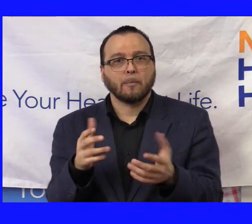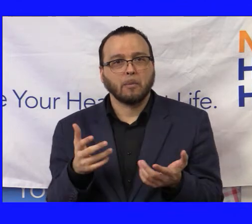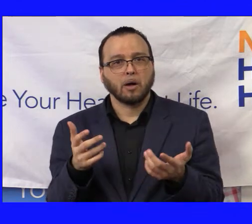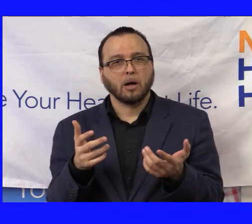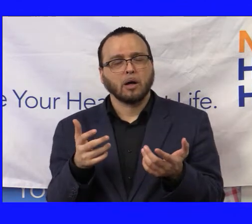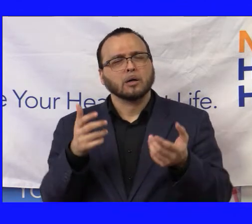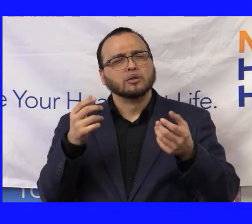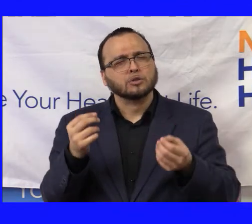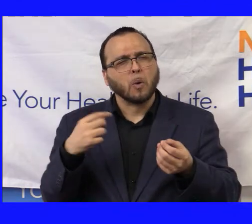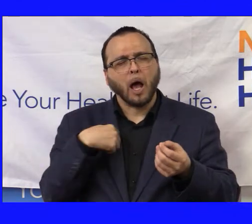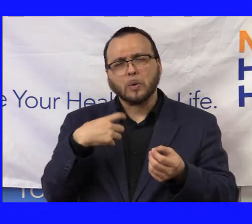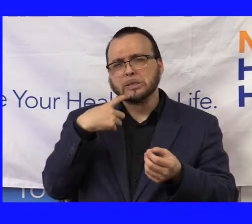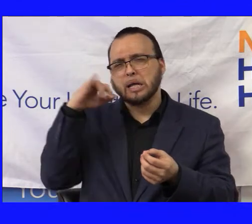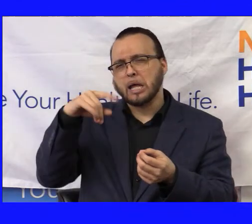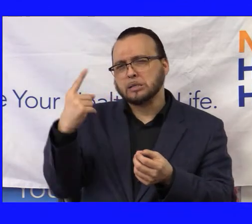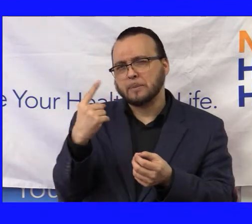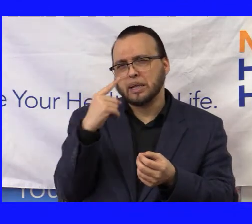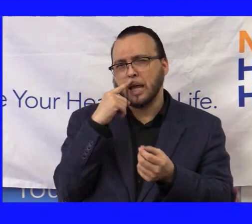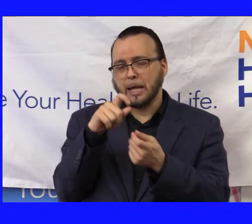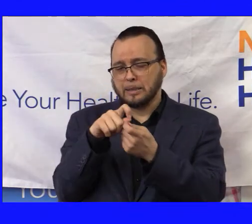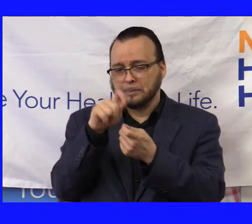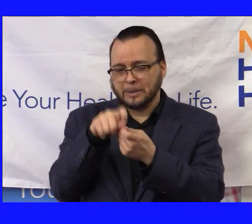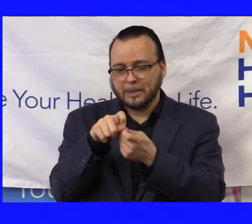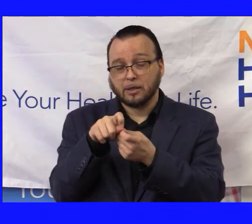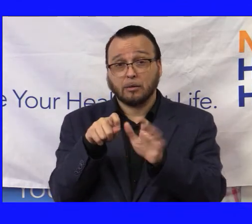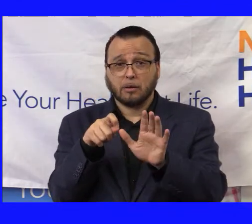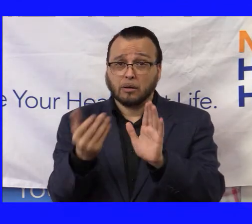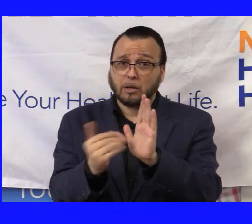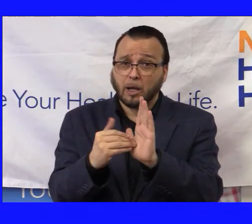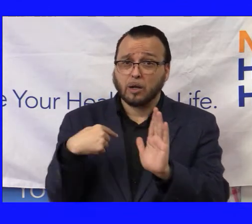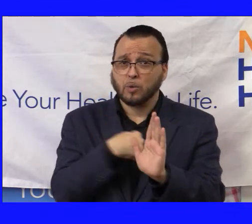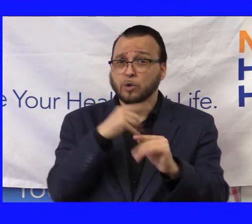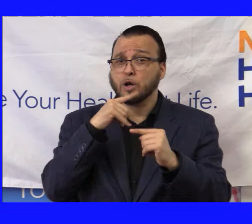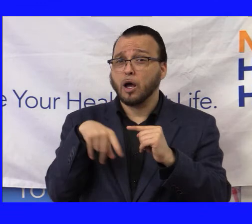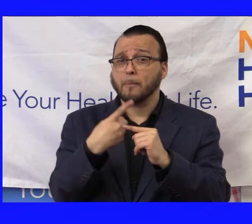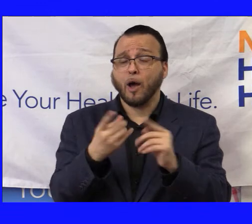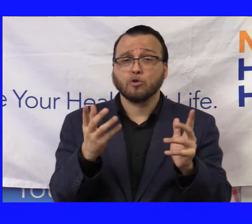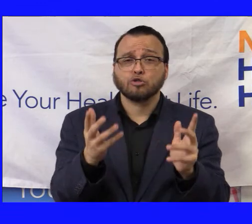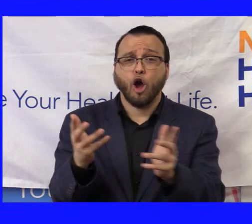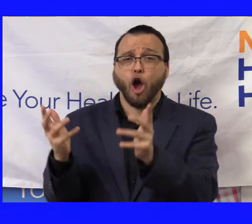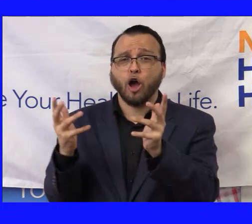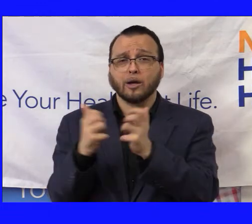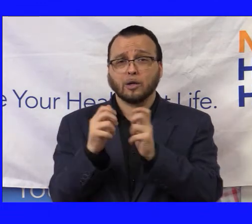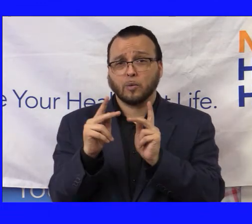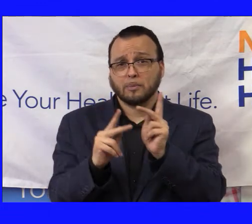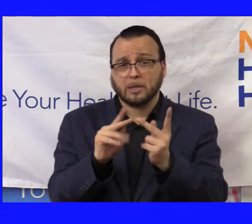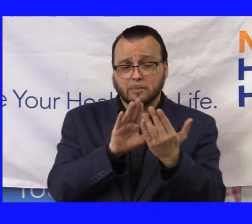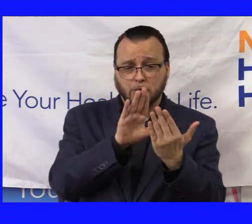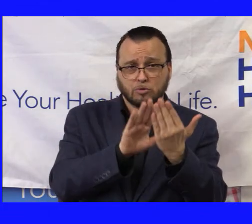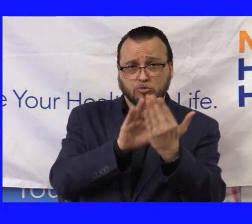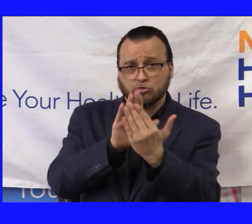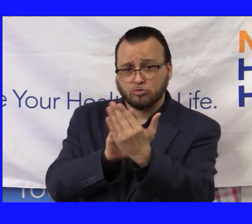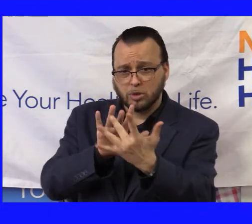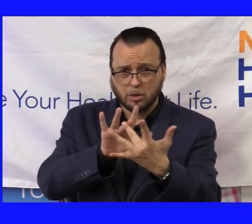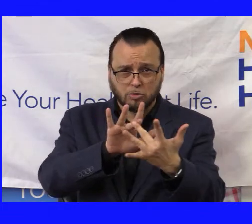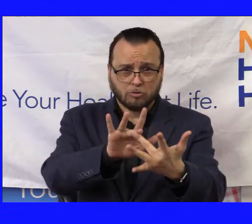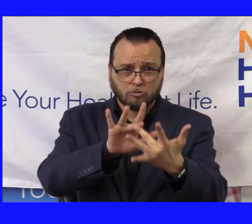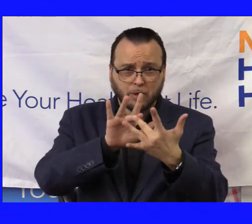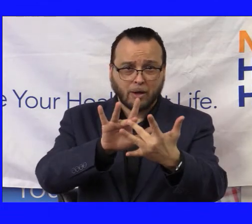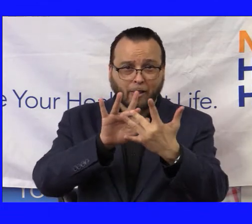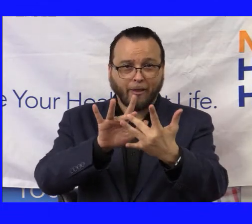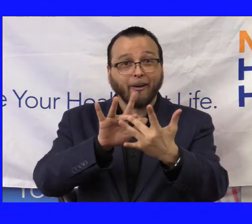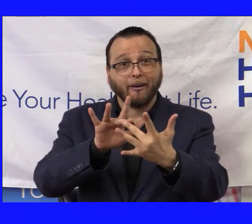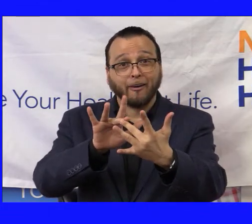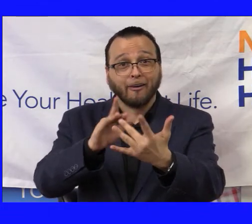something that particularly, again, we're talking about talking to people, relating to people, bringing them to